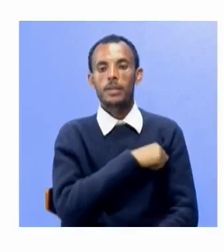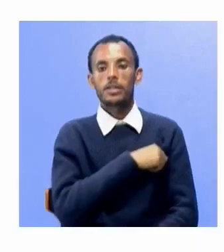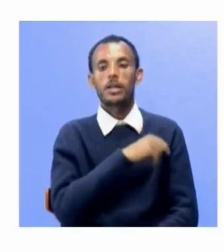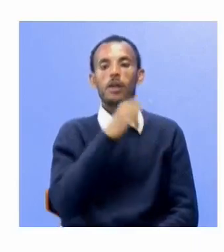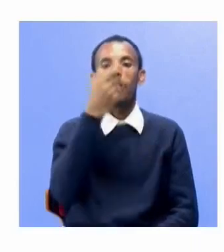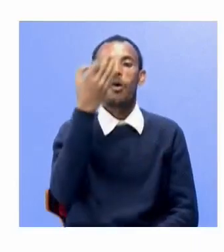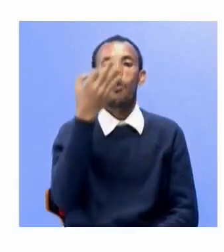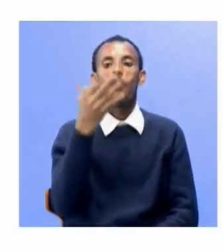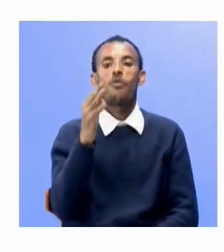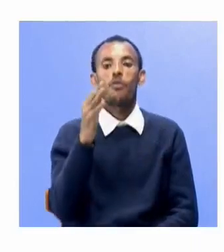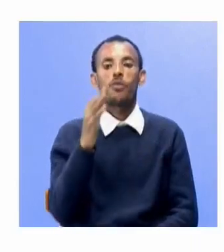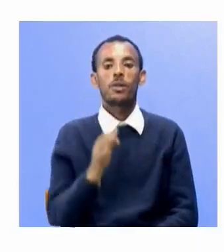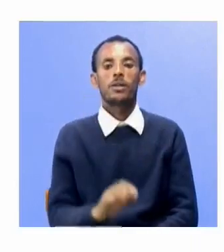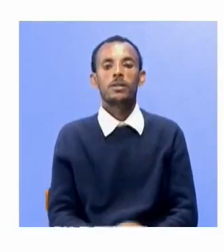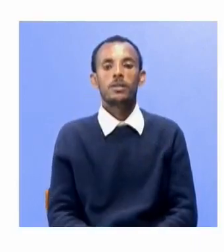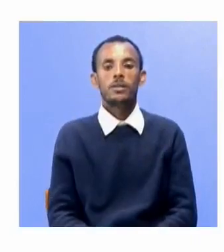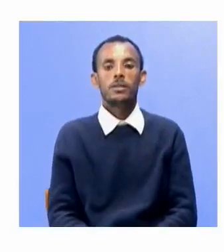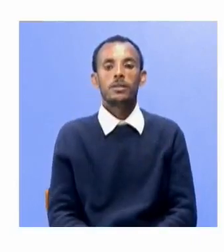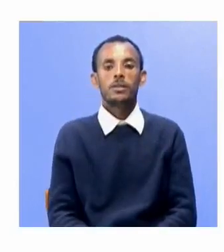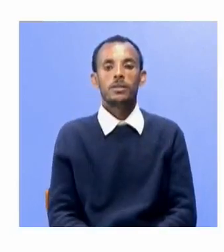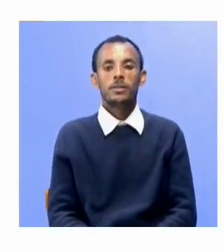of